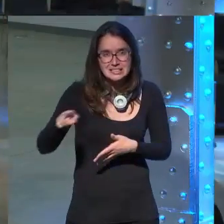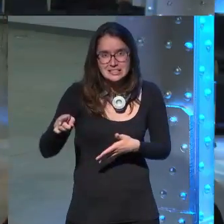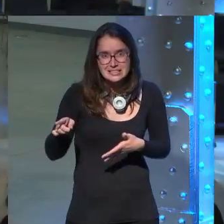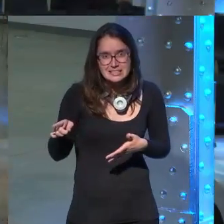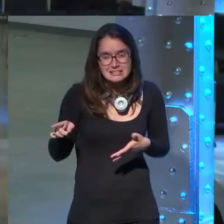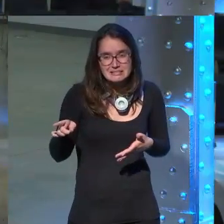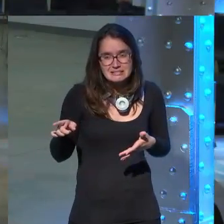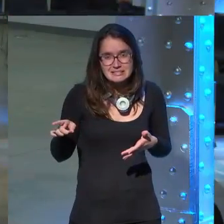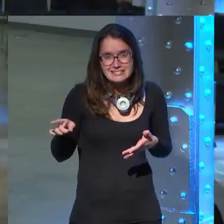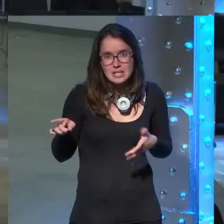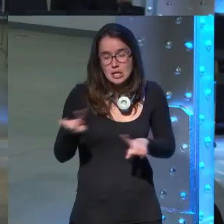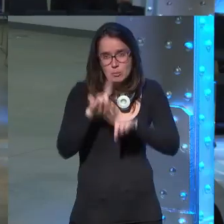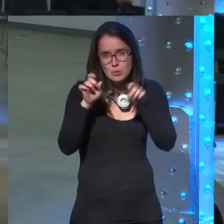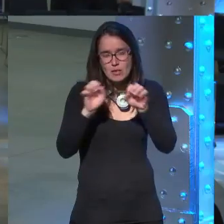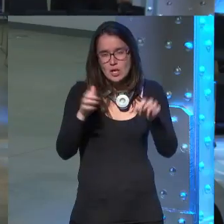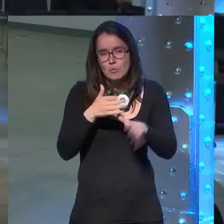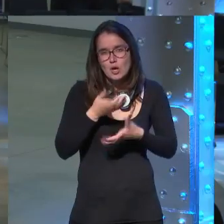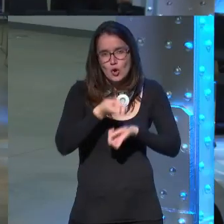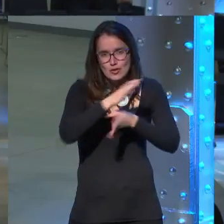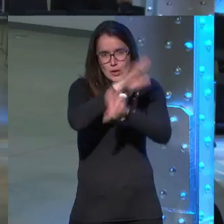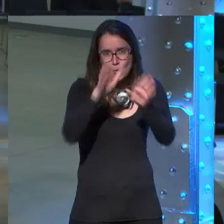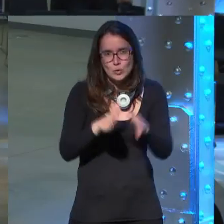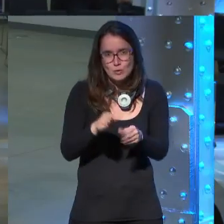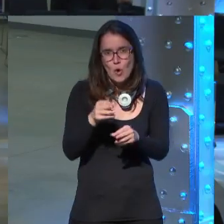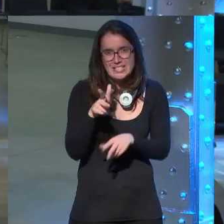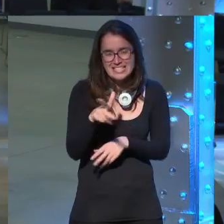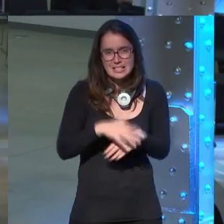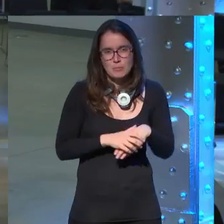so I'll tell you the last bit of the joke.